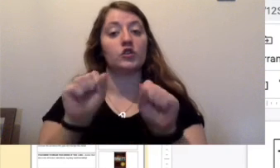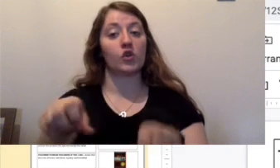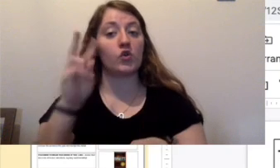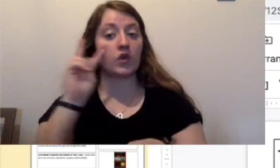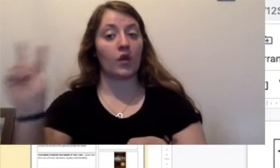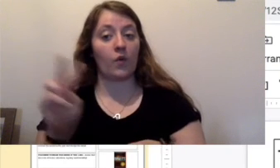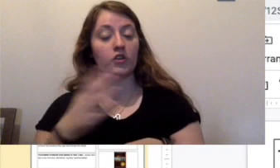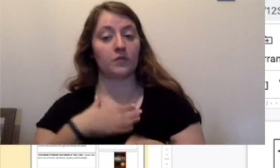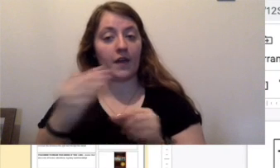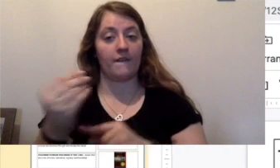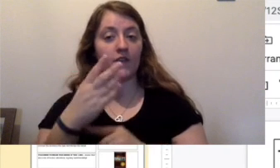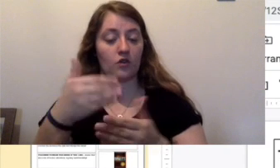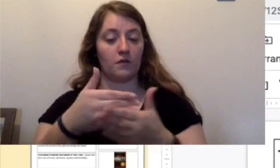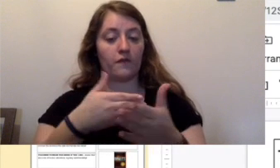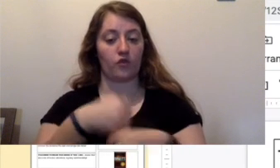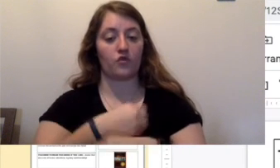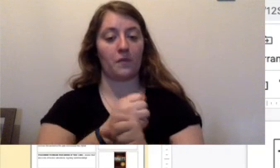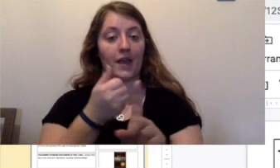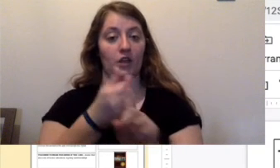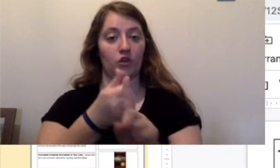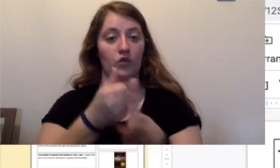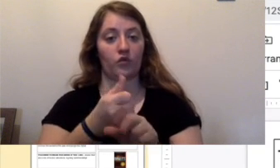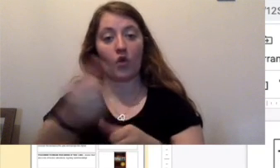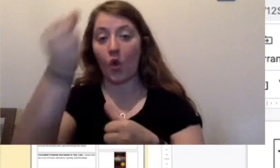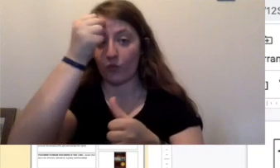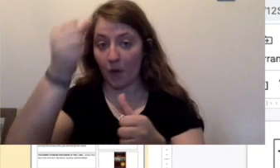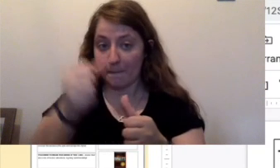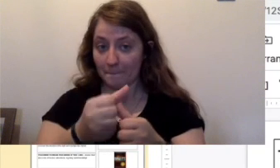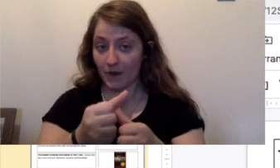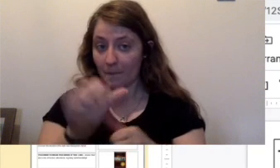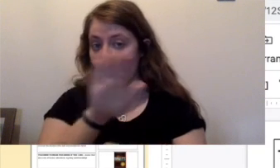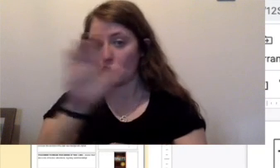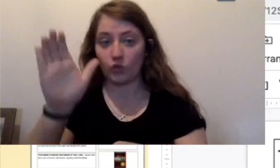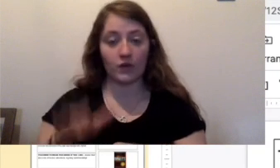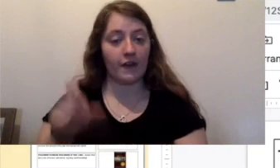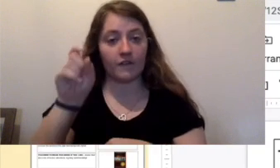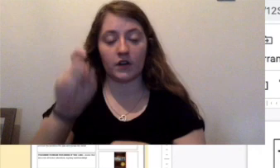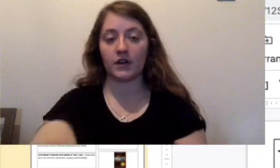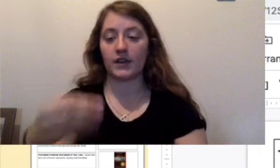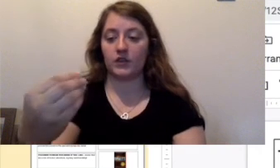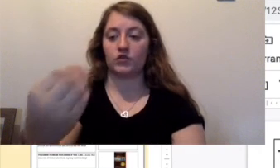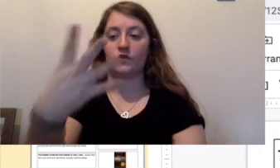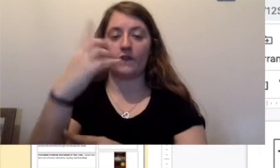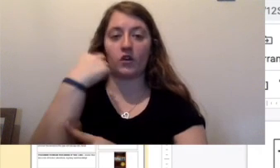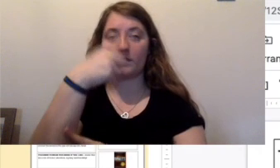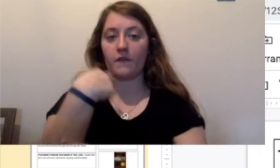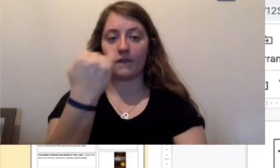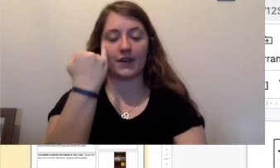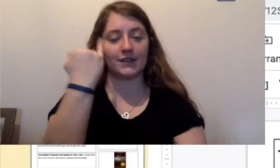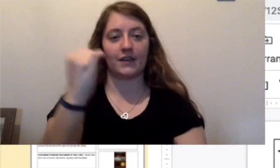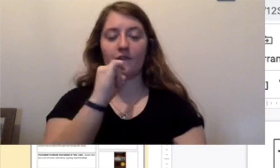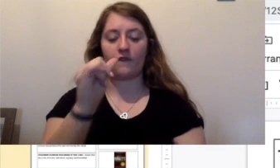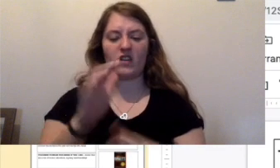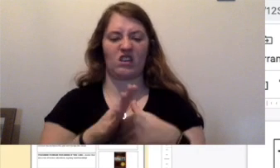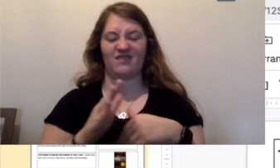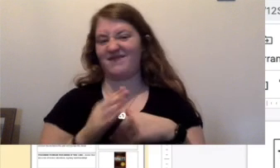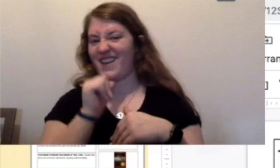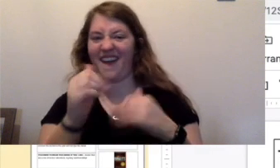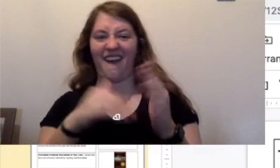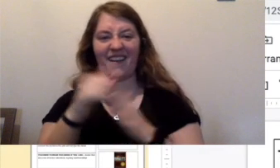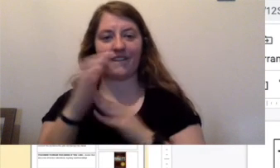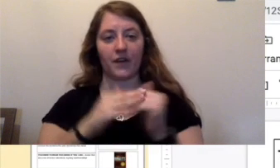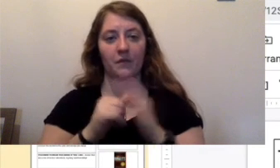own. Remember on Flipgrid that you never have to film your face if you feel uncomfortable with that. You can either put a cool